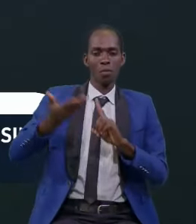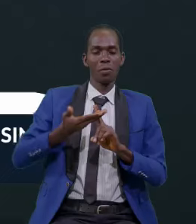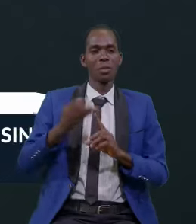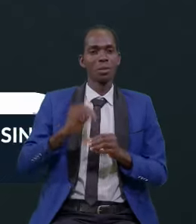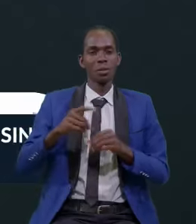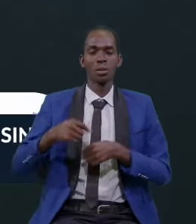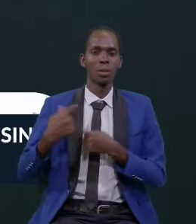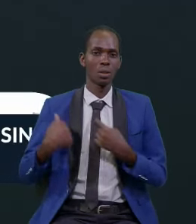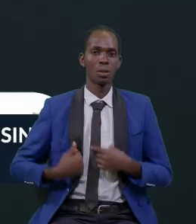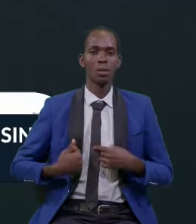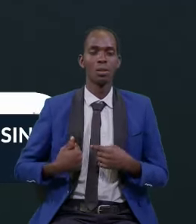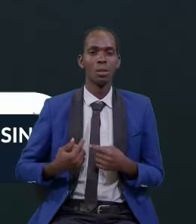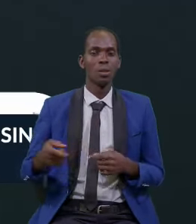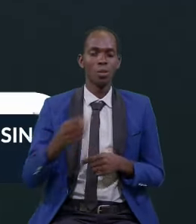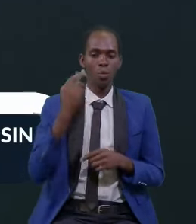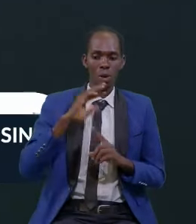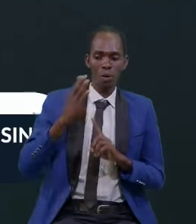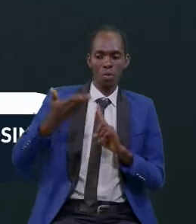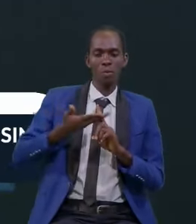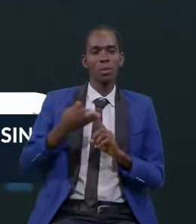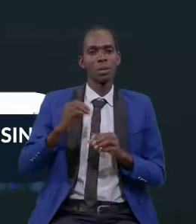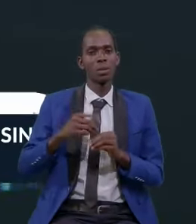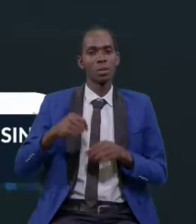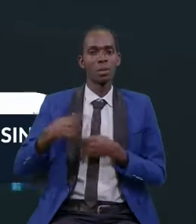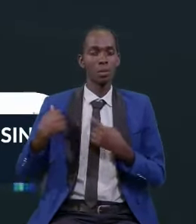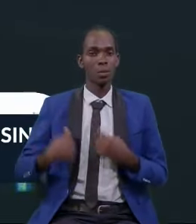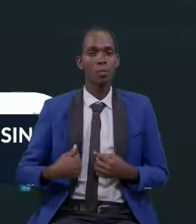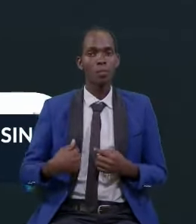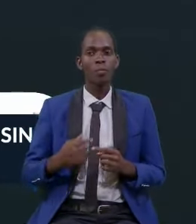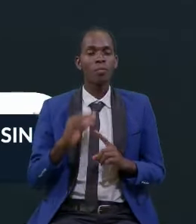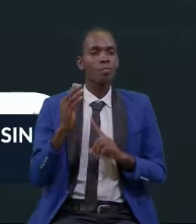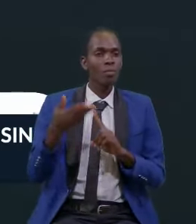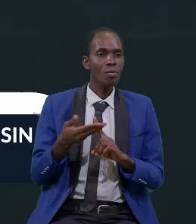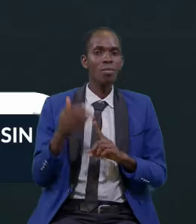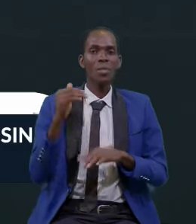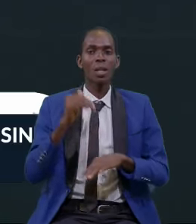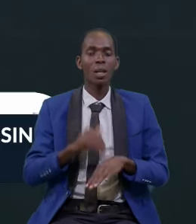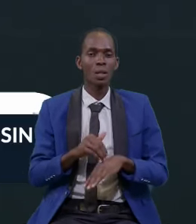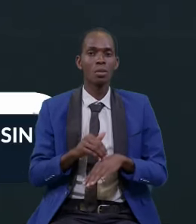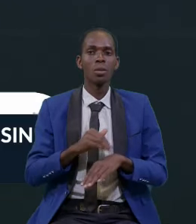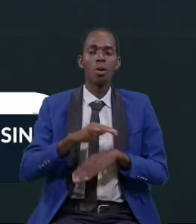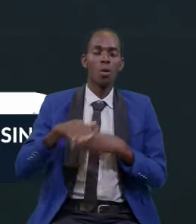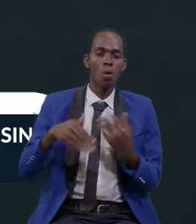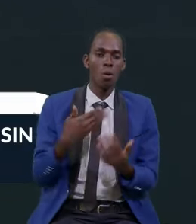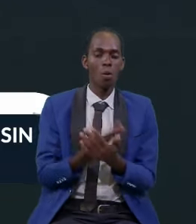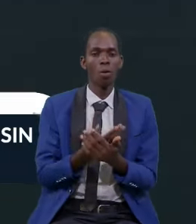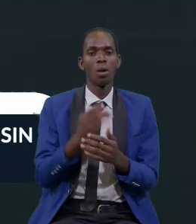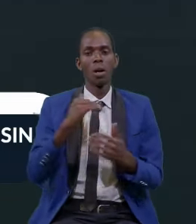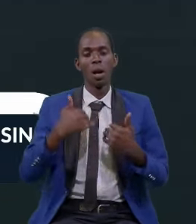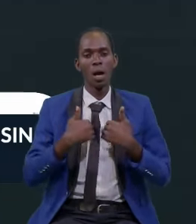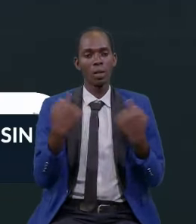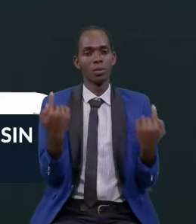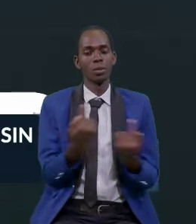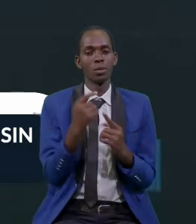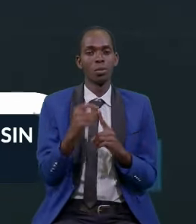were convicted in their heart. They were convicted that all have sinned. They were convicted